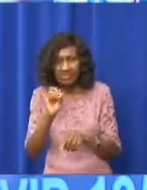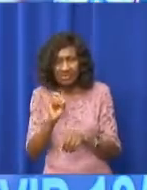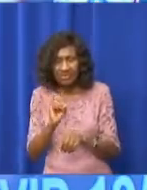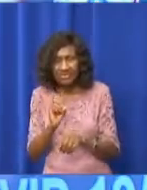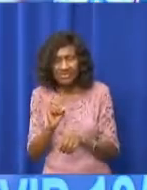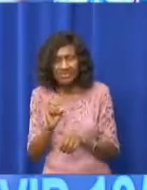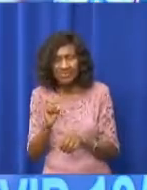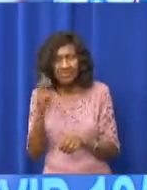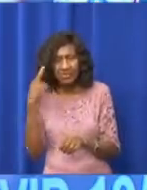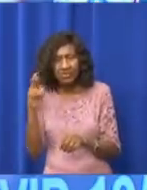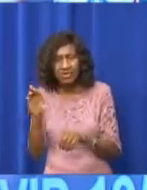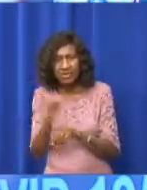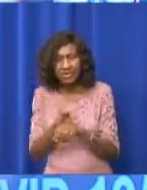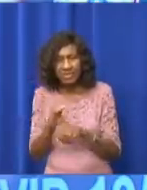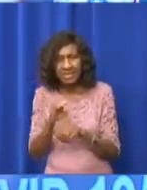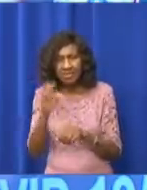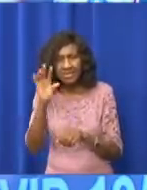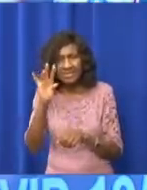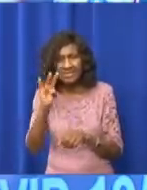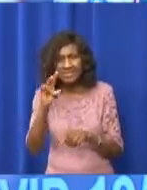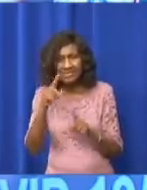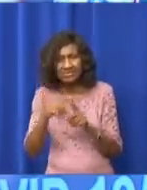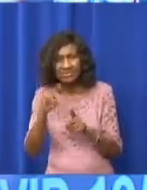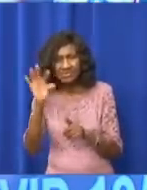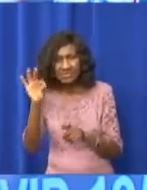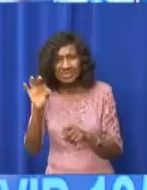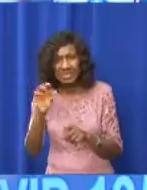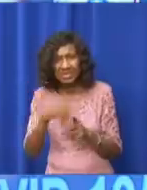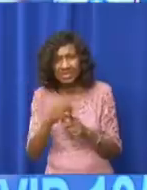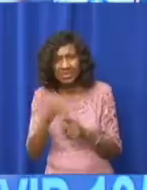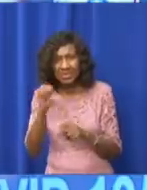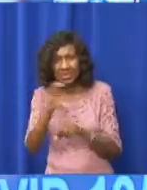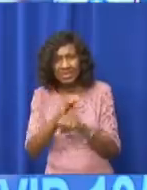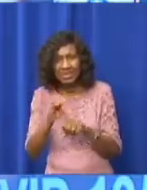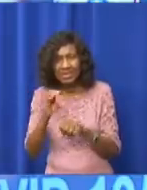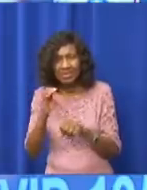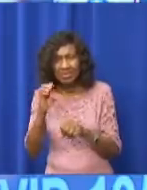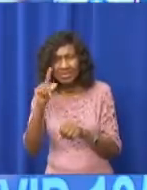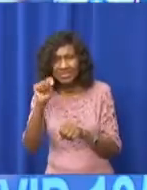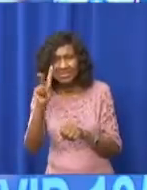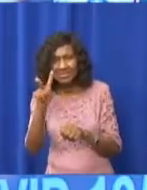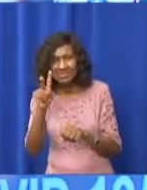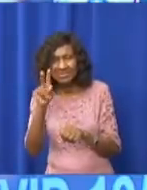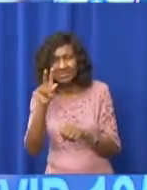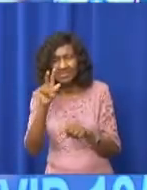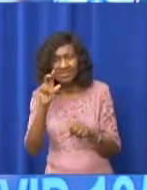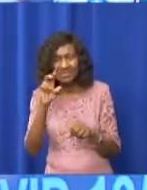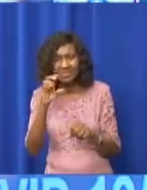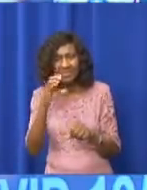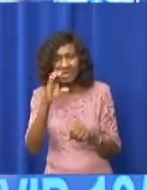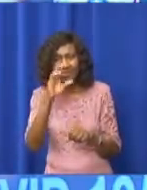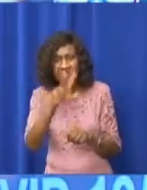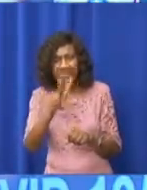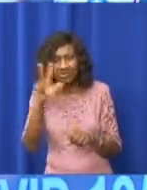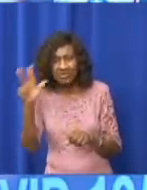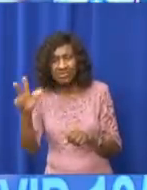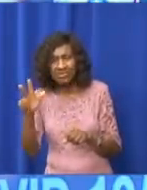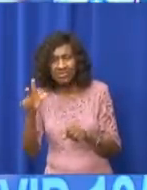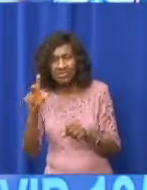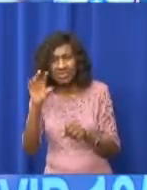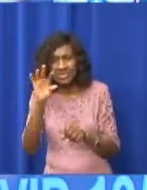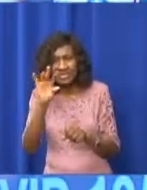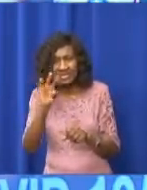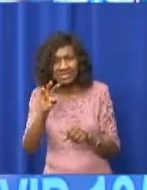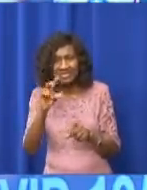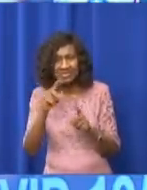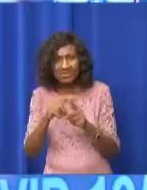at 7 p.m. to 9, or watch it on Cayman Live TV, channel 33 on Logic from 7 to 9 p.m.